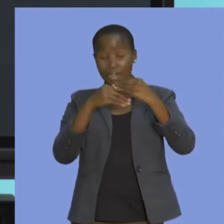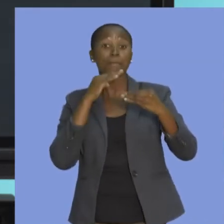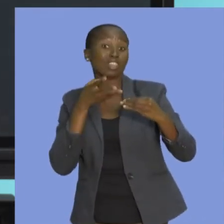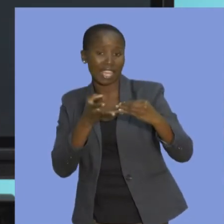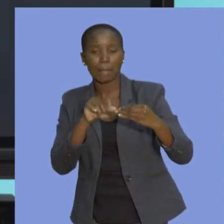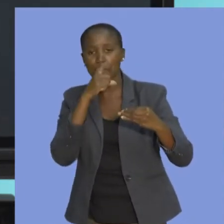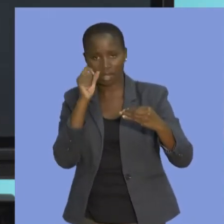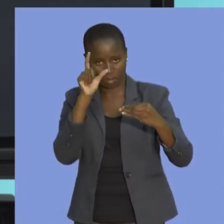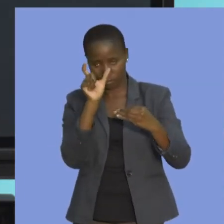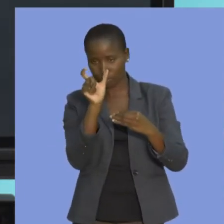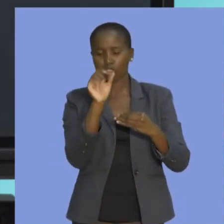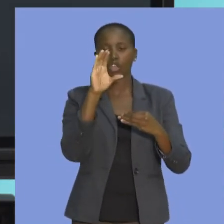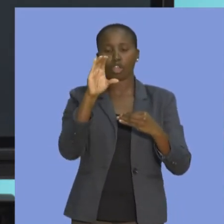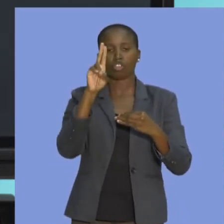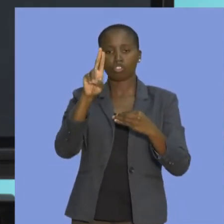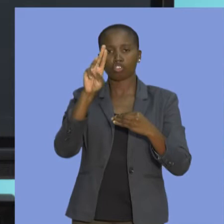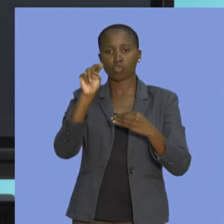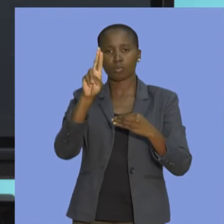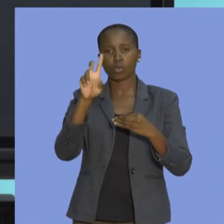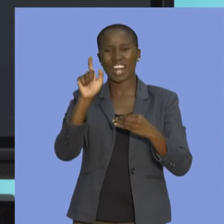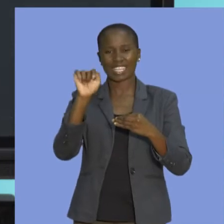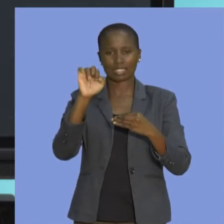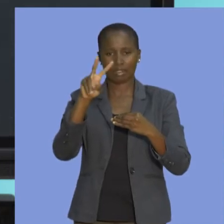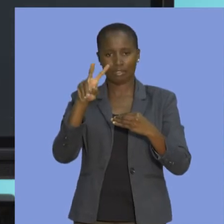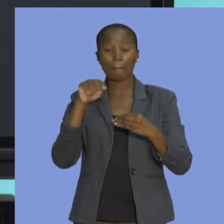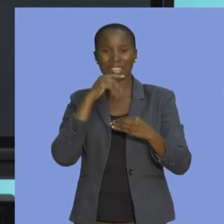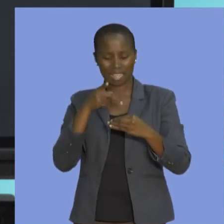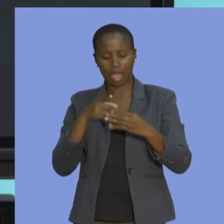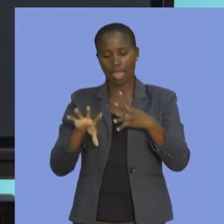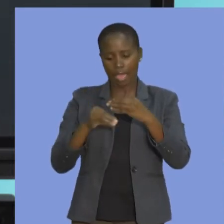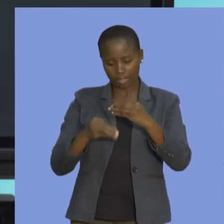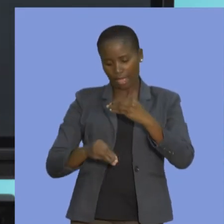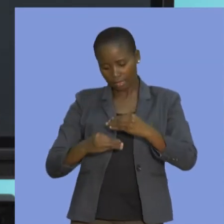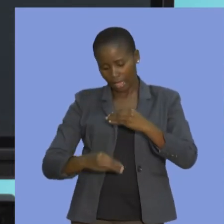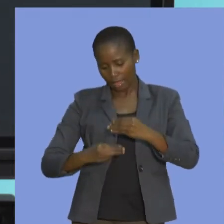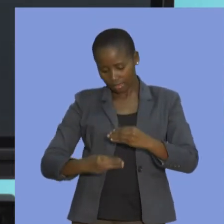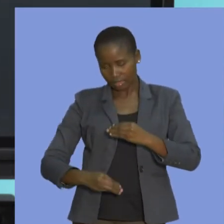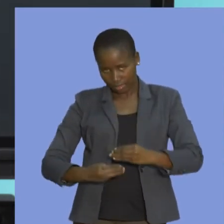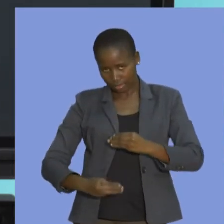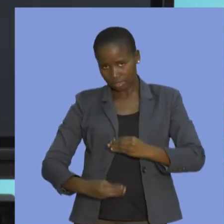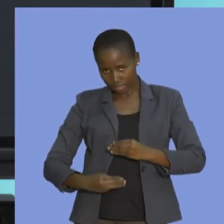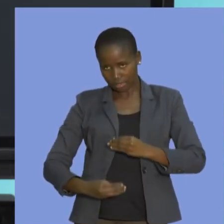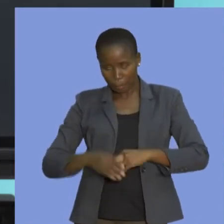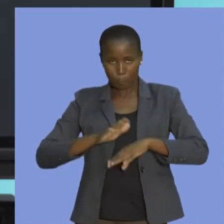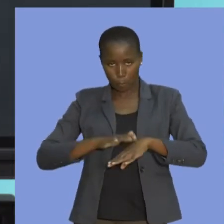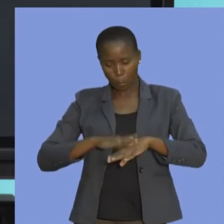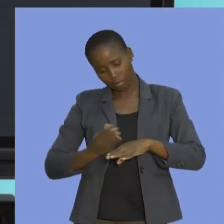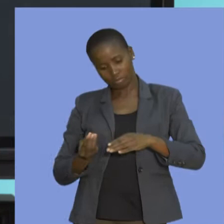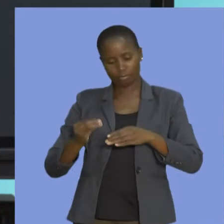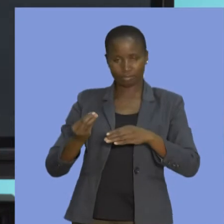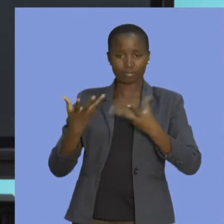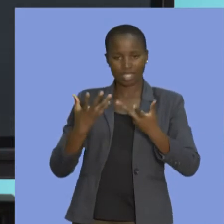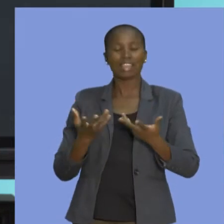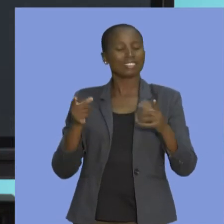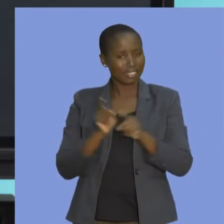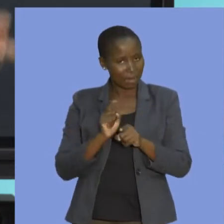look at how the COVID-19 is reported, you add daily cases from the